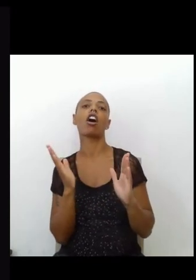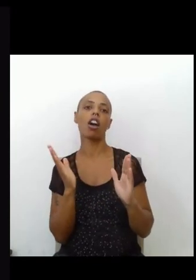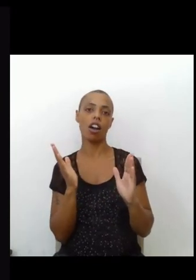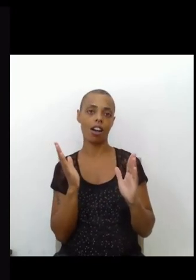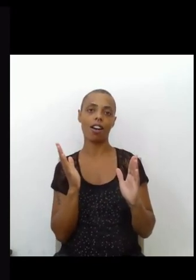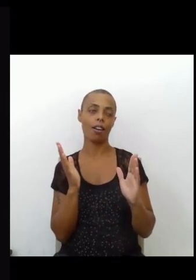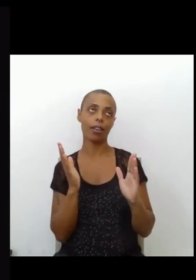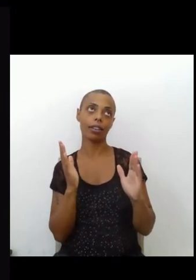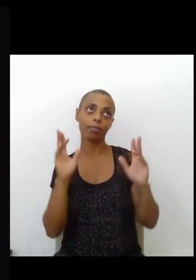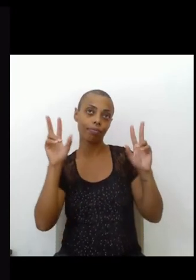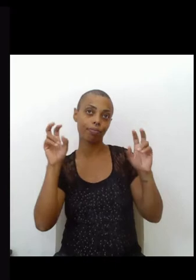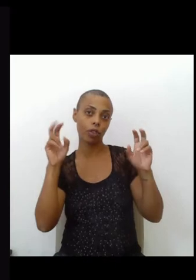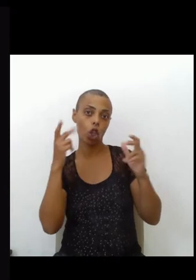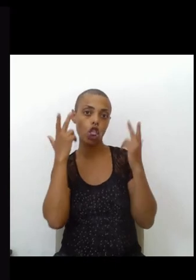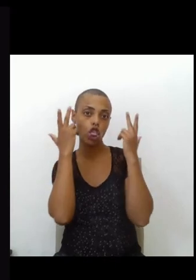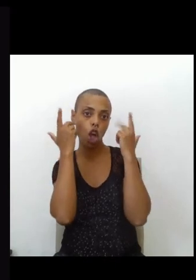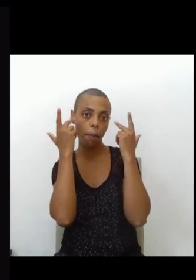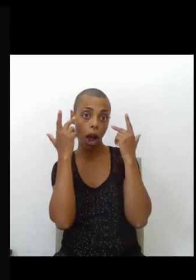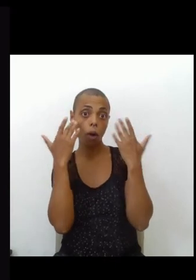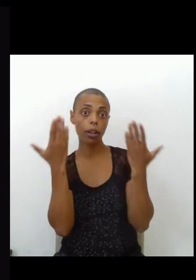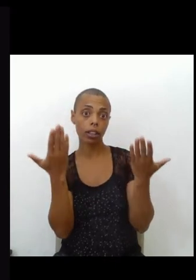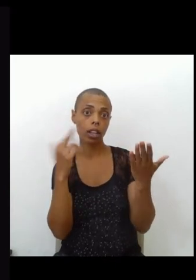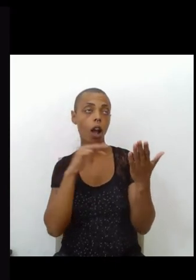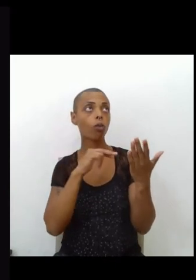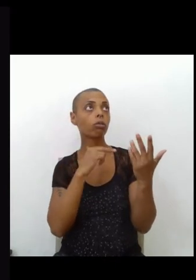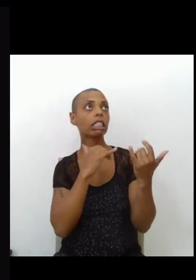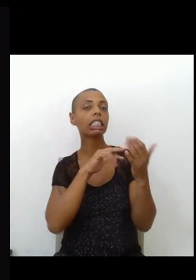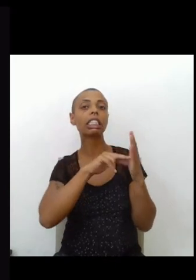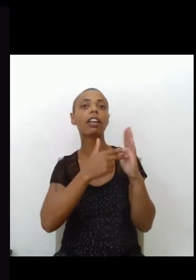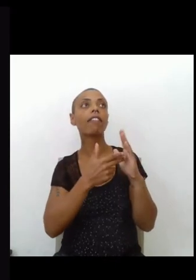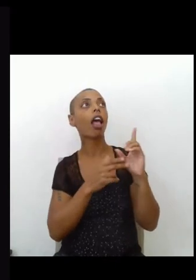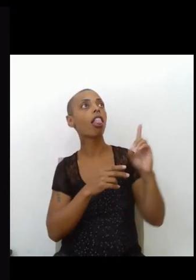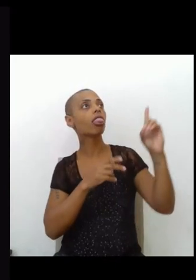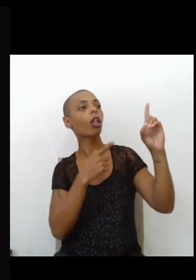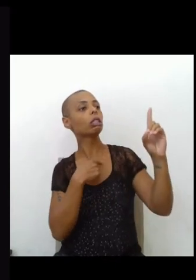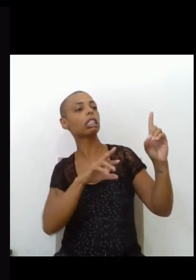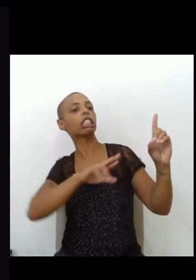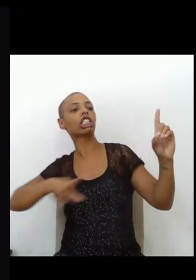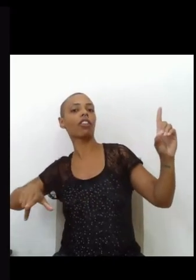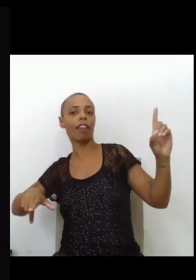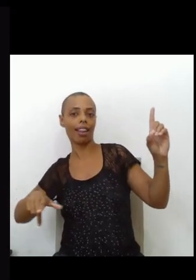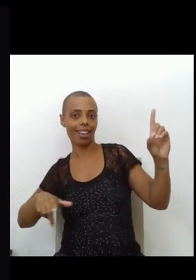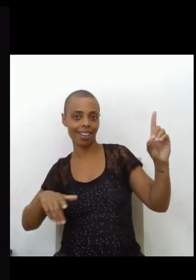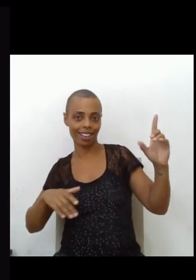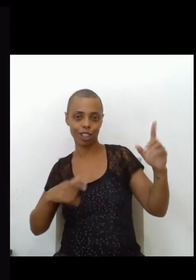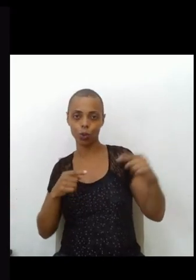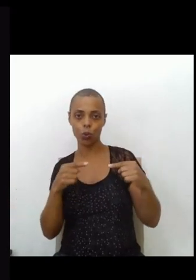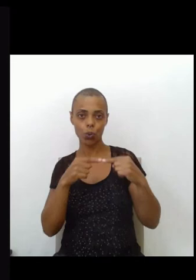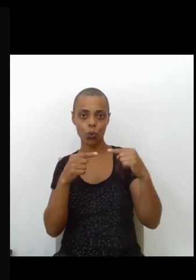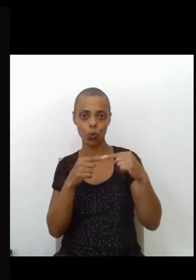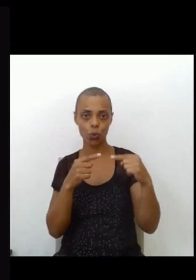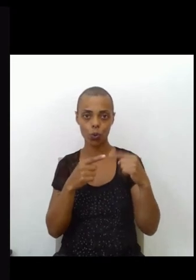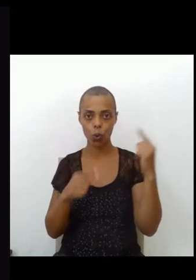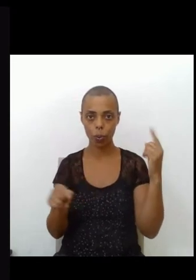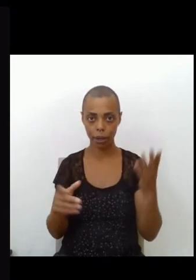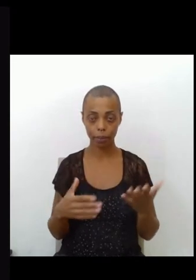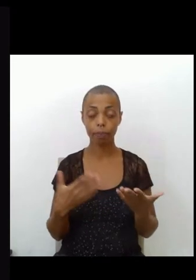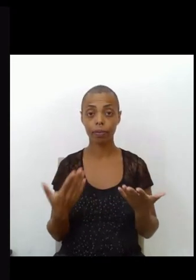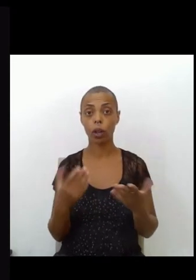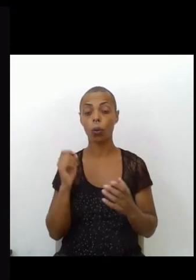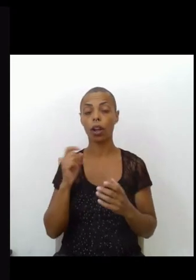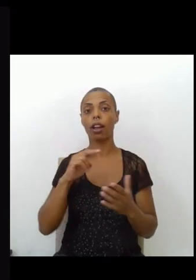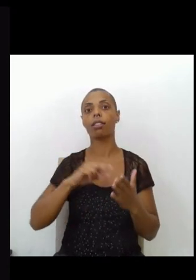from the image of God the versions of what is regarded as normal have changed over